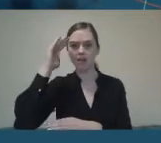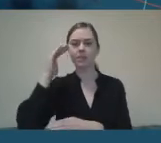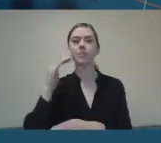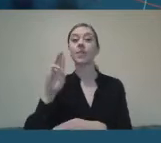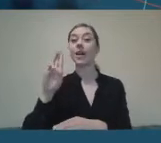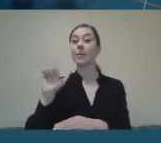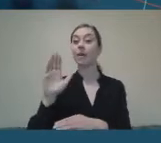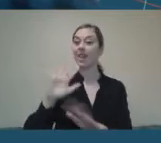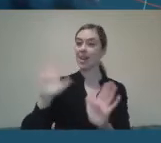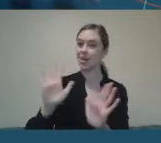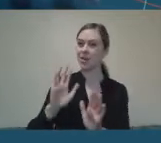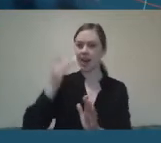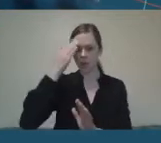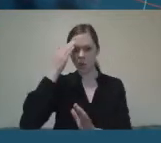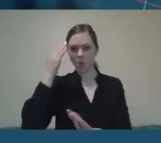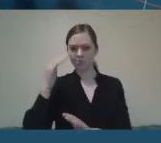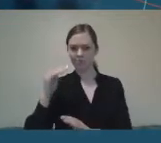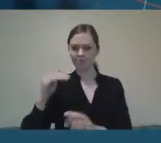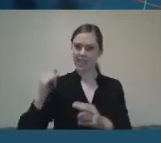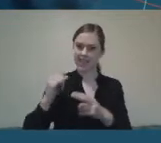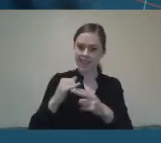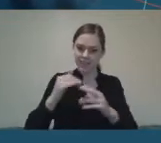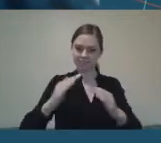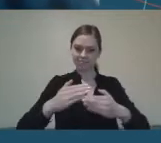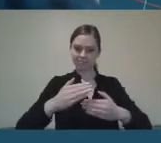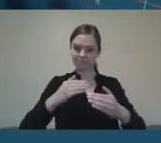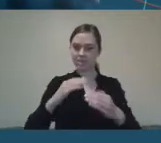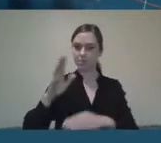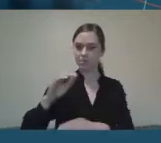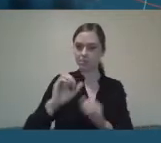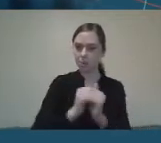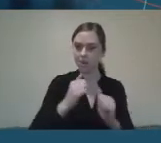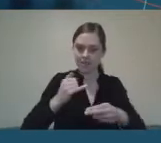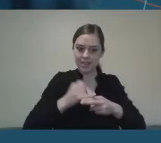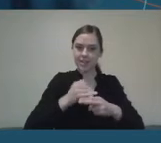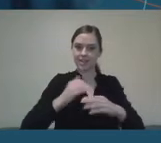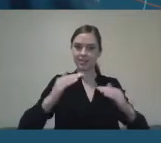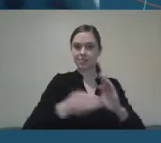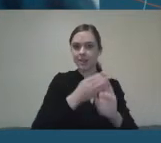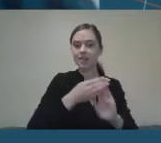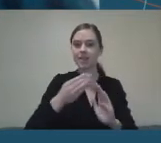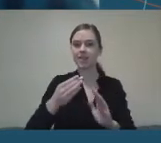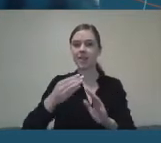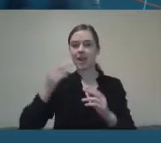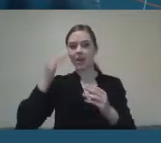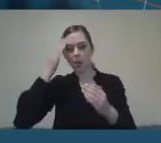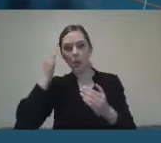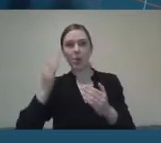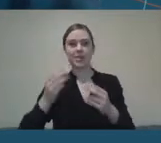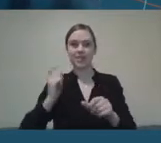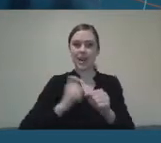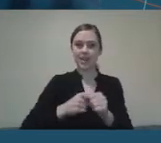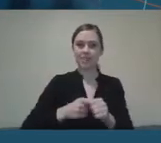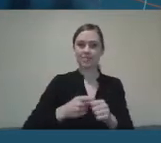particular have really, really suffered during this pandemic, because obviously we know it's much easier to get outdoors and much safer to get outdoors.